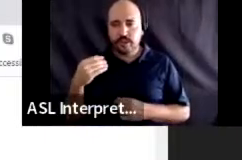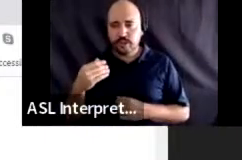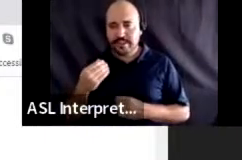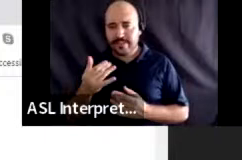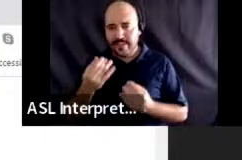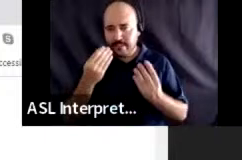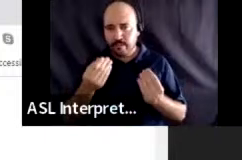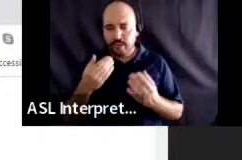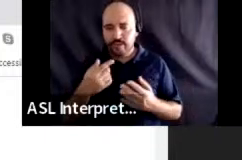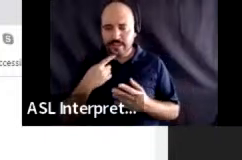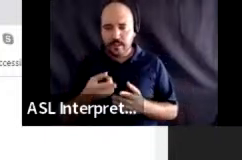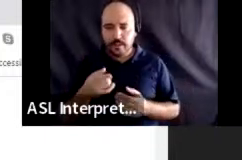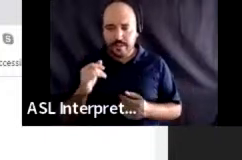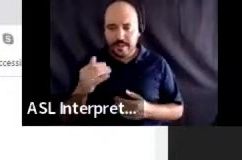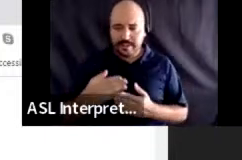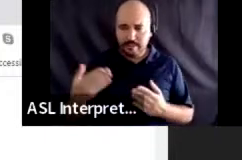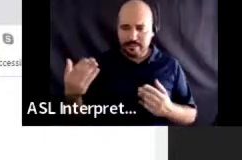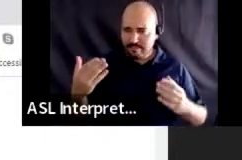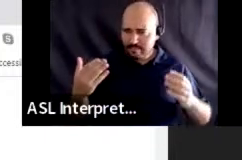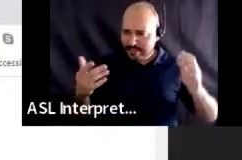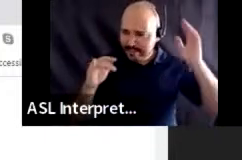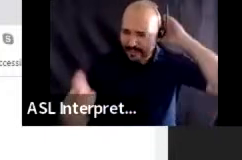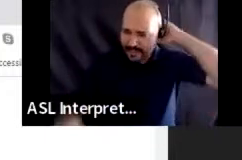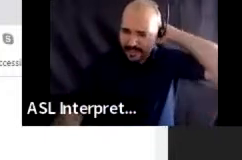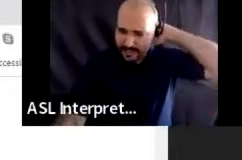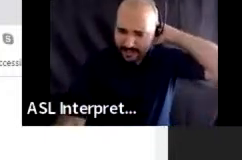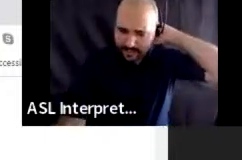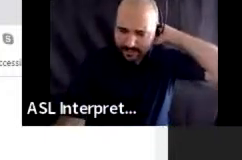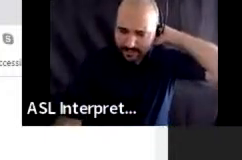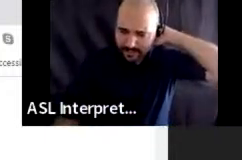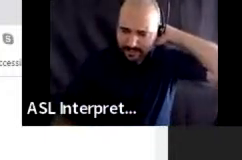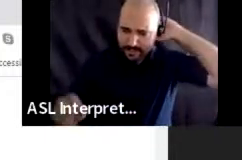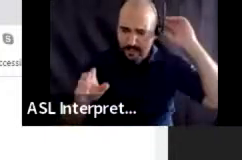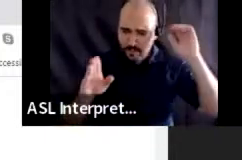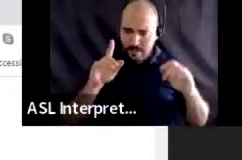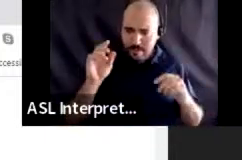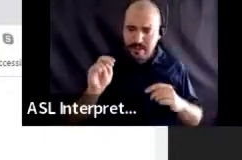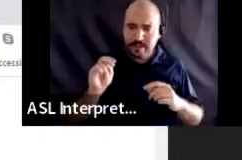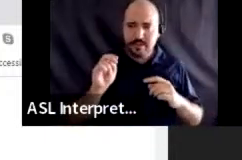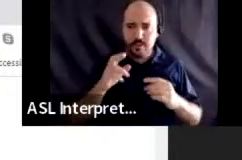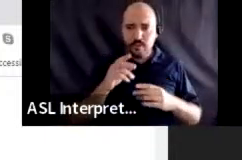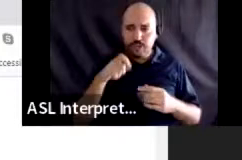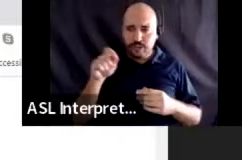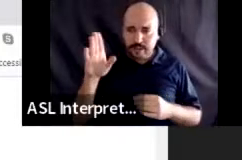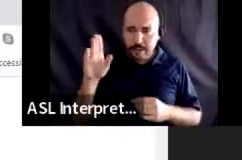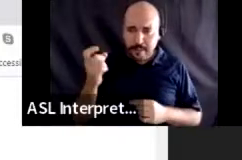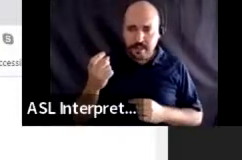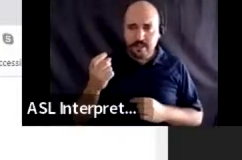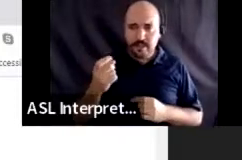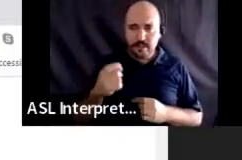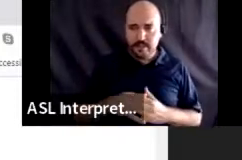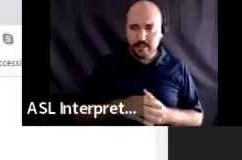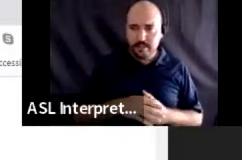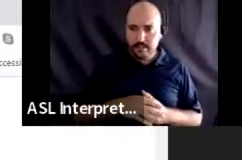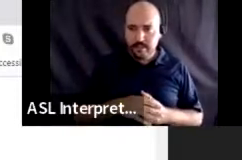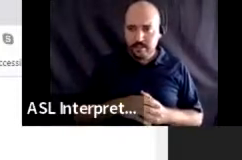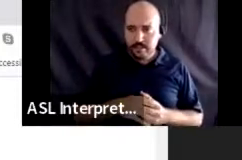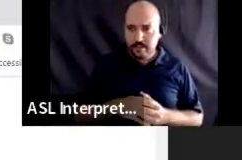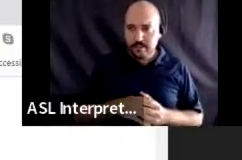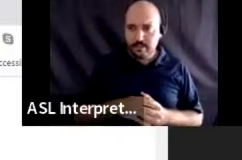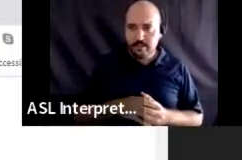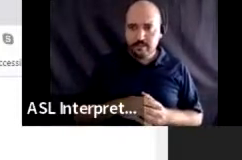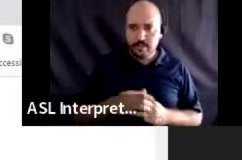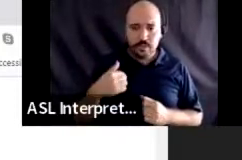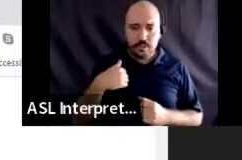information. It's telling you that something is a link or a button or a heading or a checkbox or a radio box, because we don't have